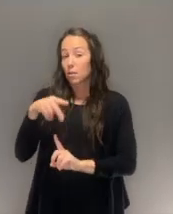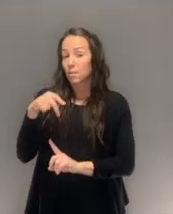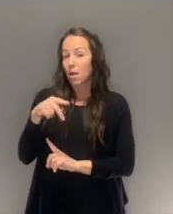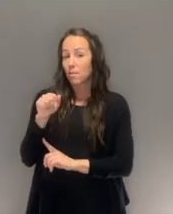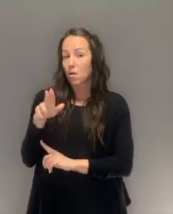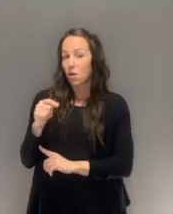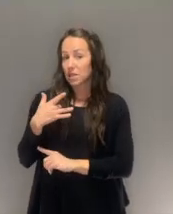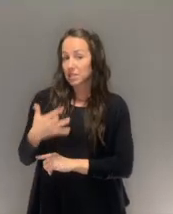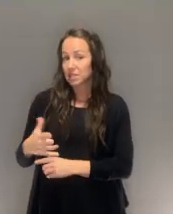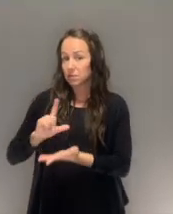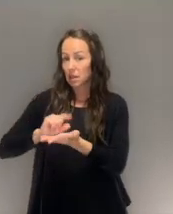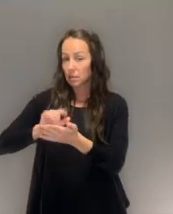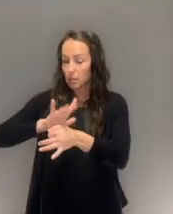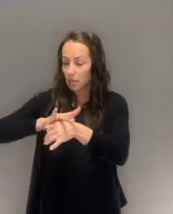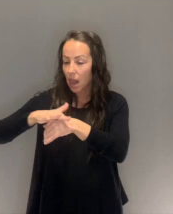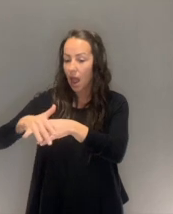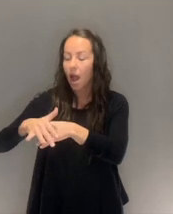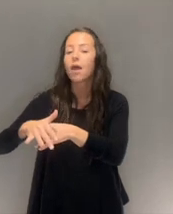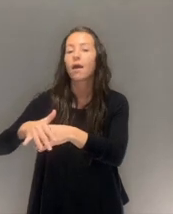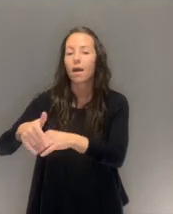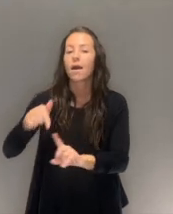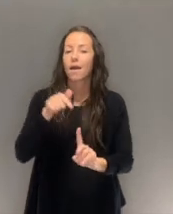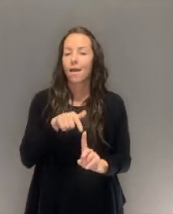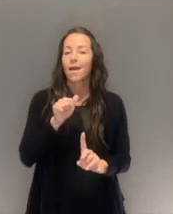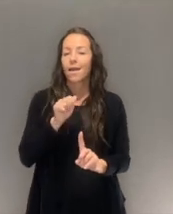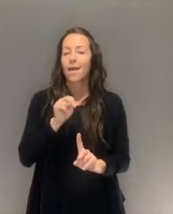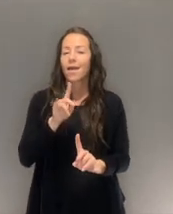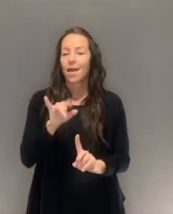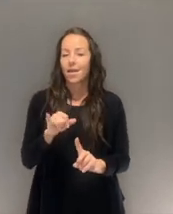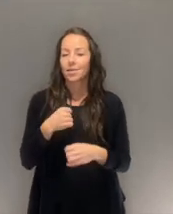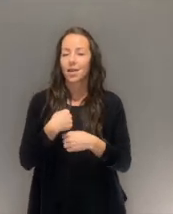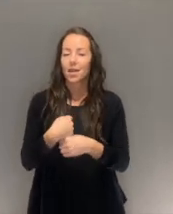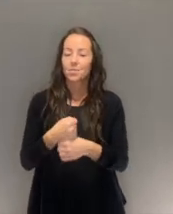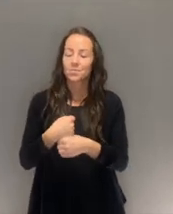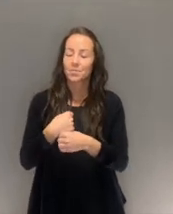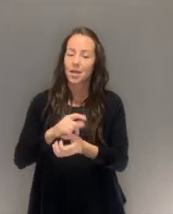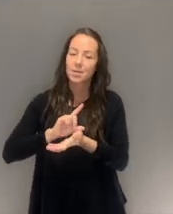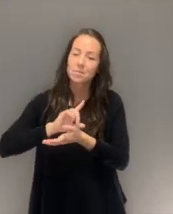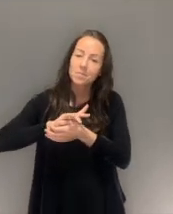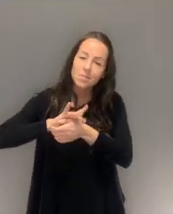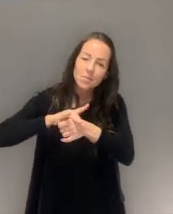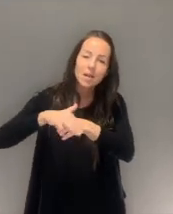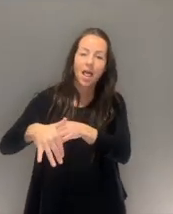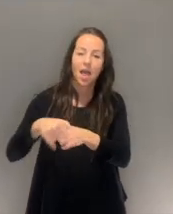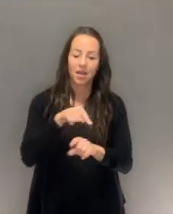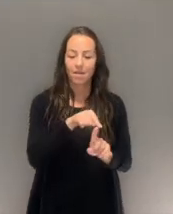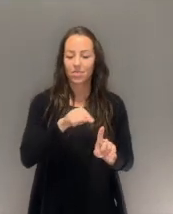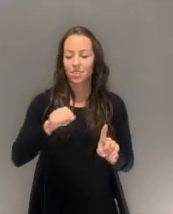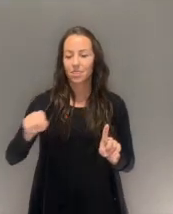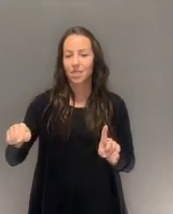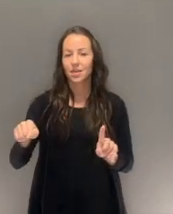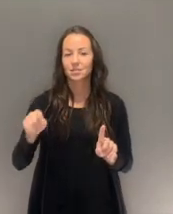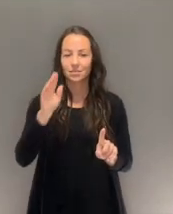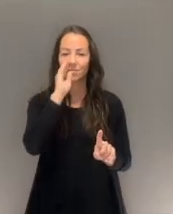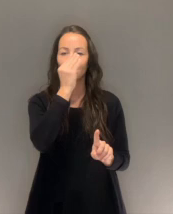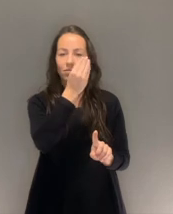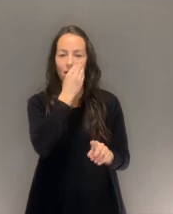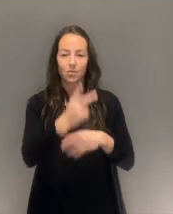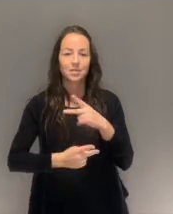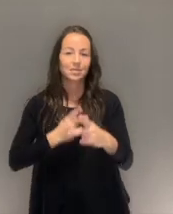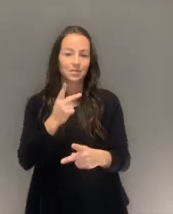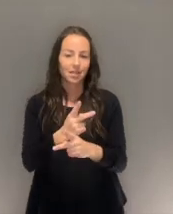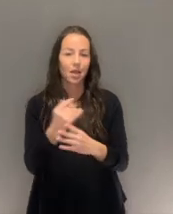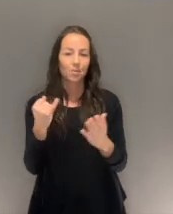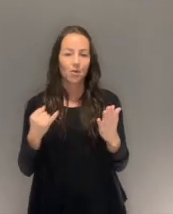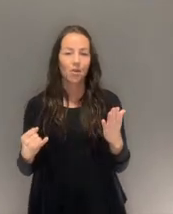art, also, Warhol printed quite a few of these pieces. The flowers